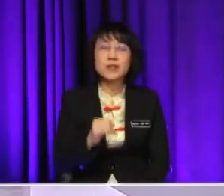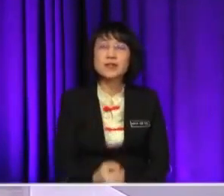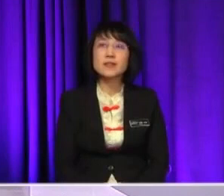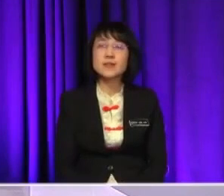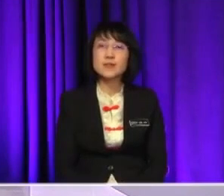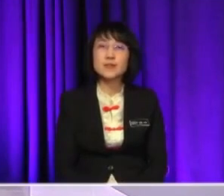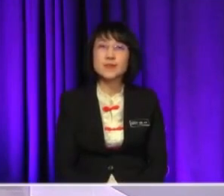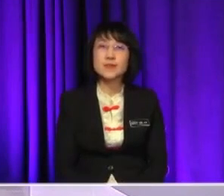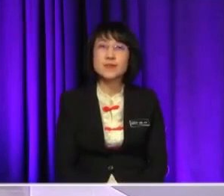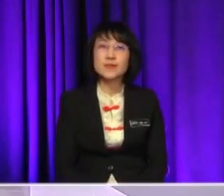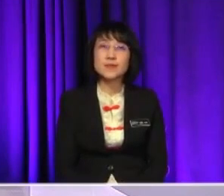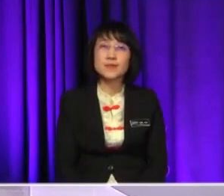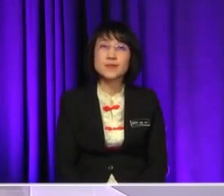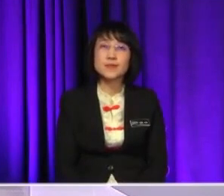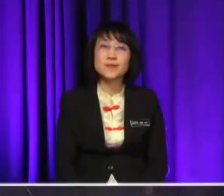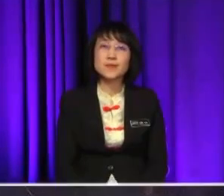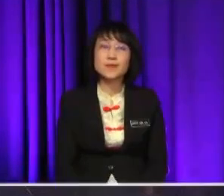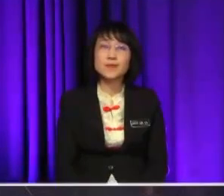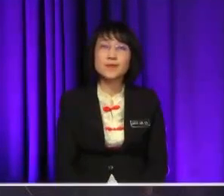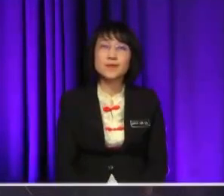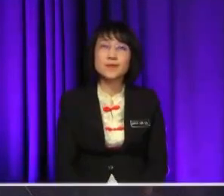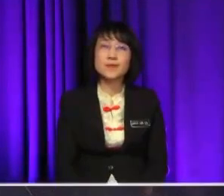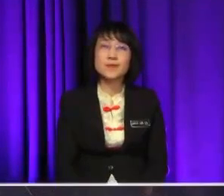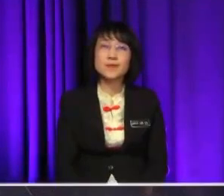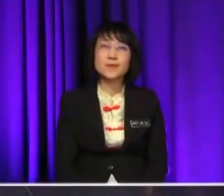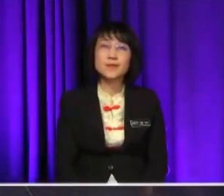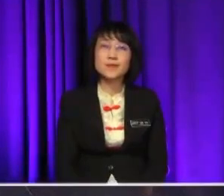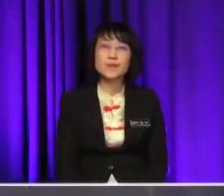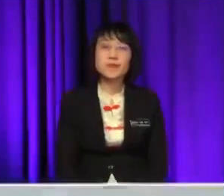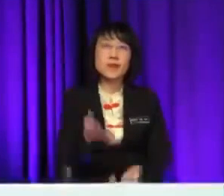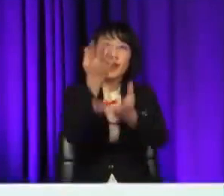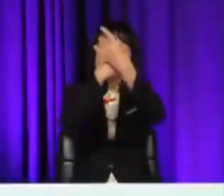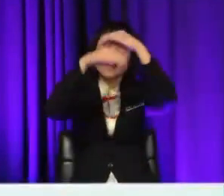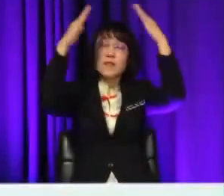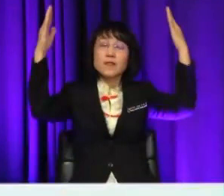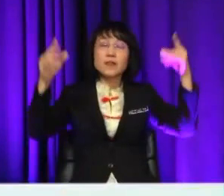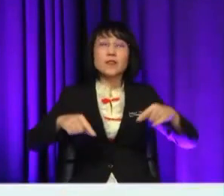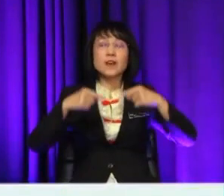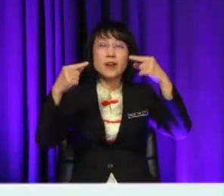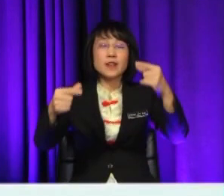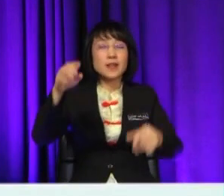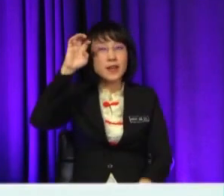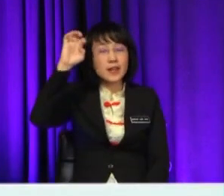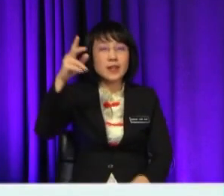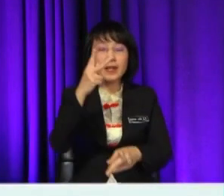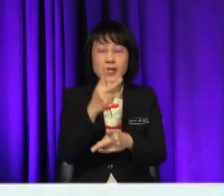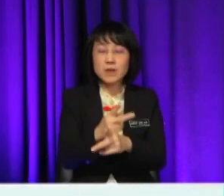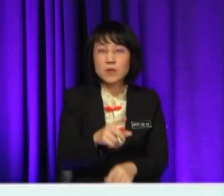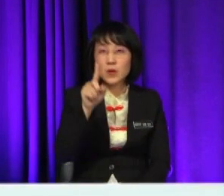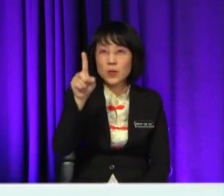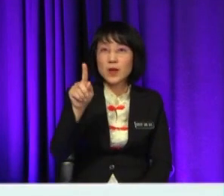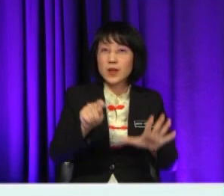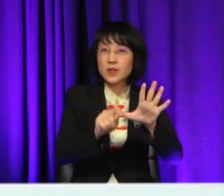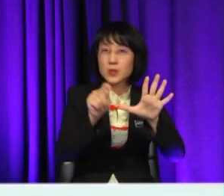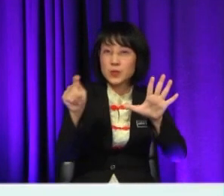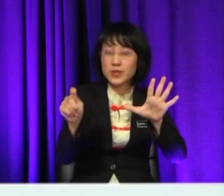yeah. Yeah. So here when he says, heaven grant that he spare but that one upright twig, let's just put an